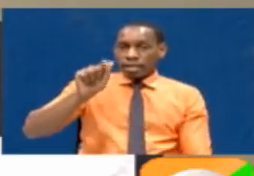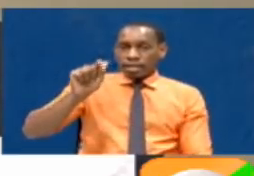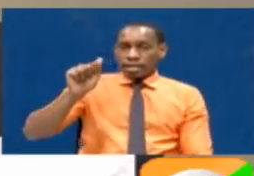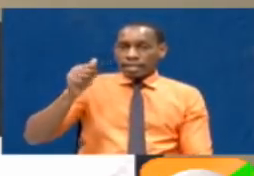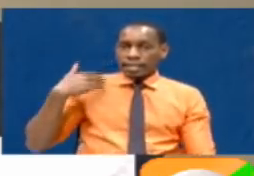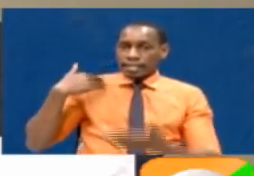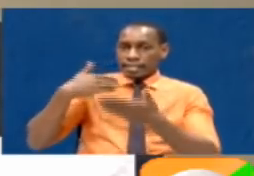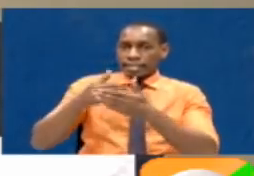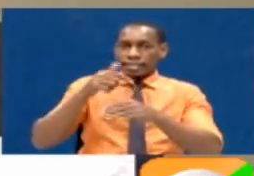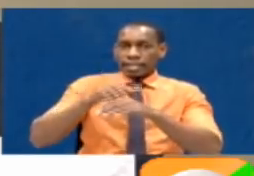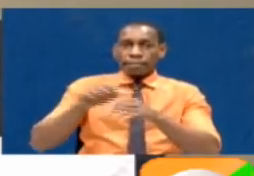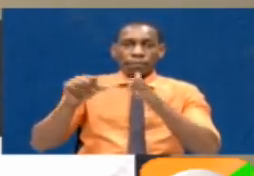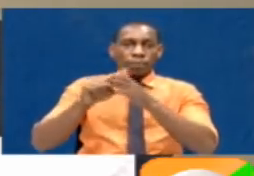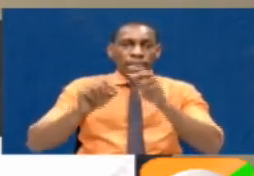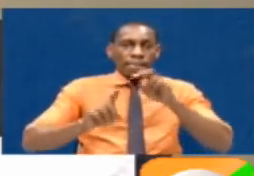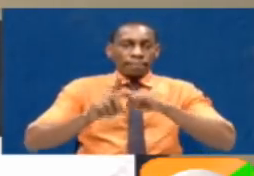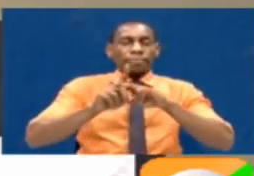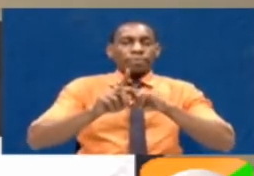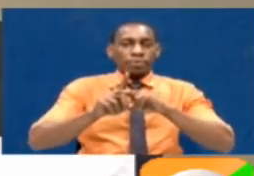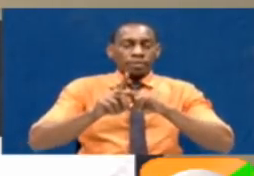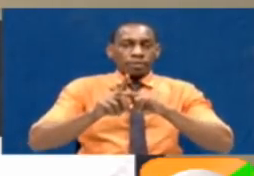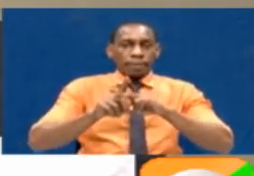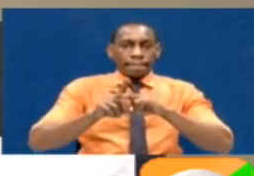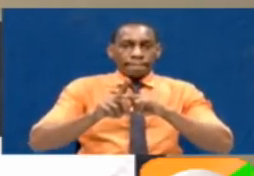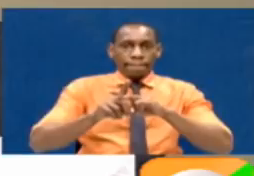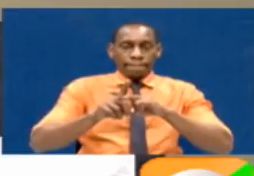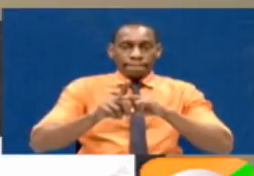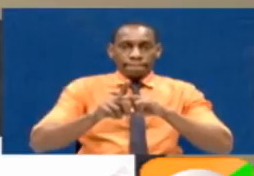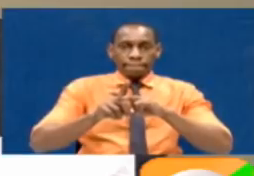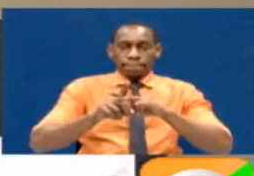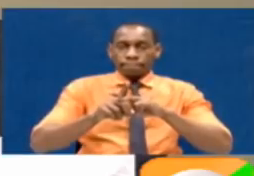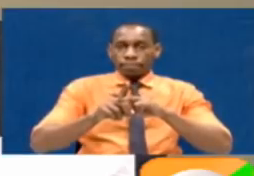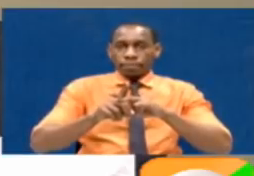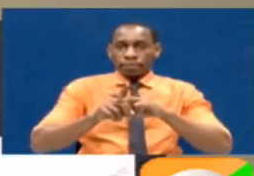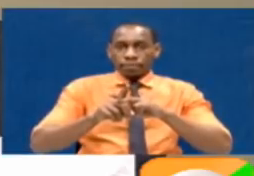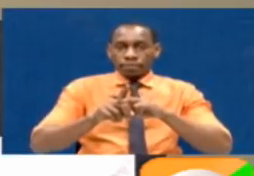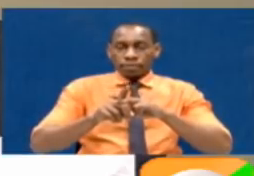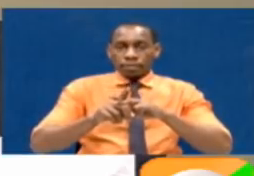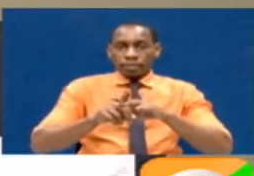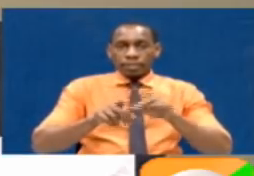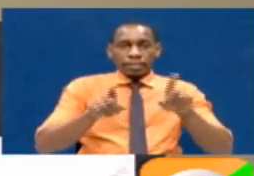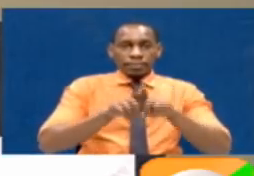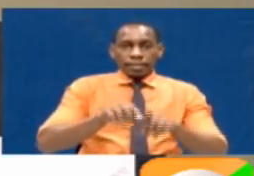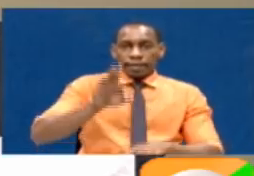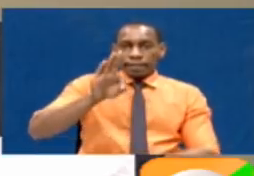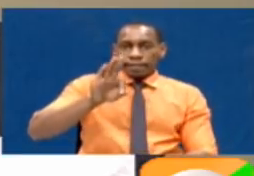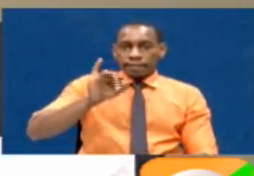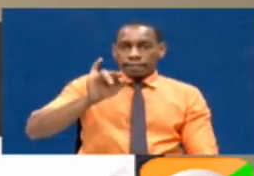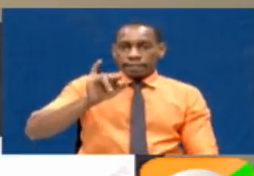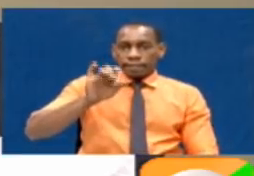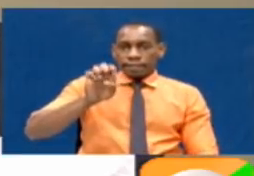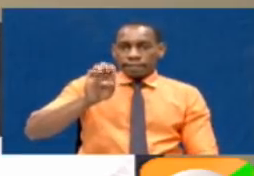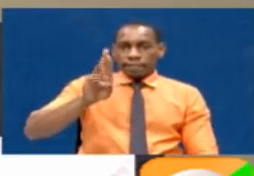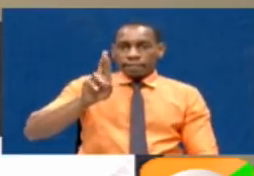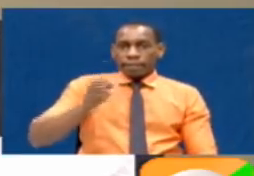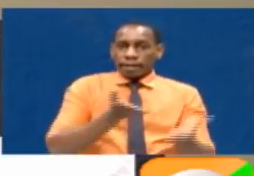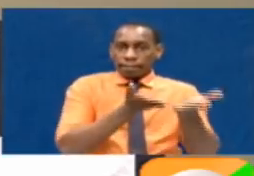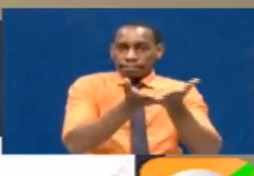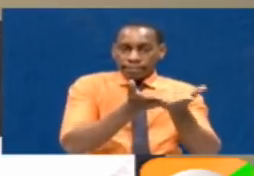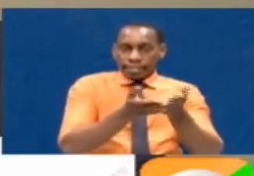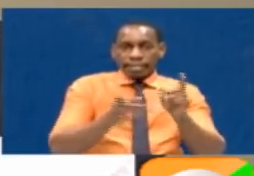since the crisis emerged. And this is not just for our fiber business, but also for our